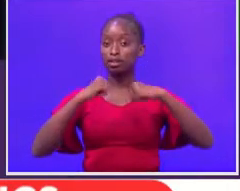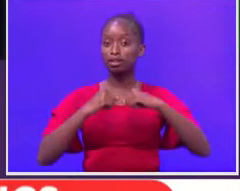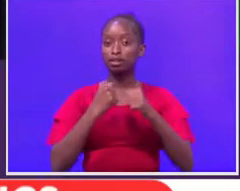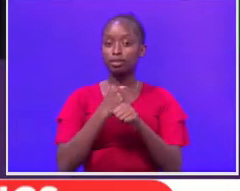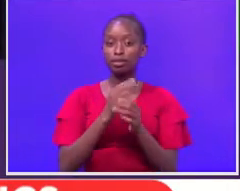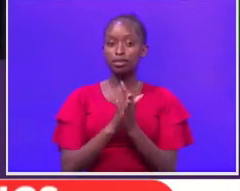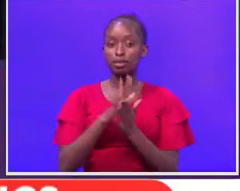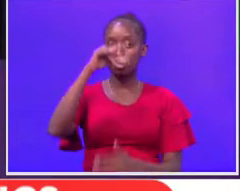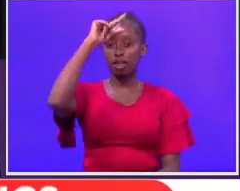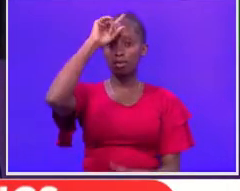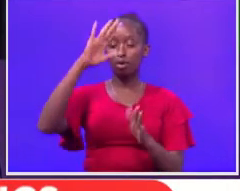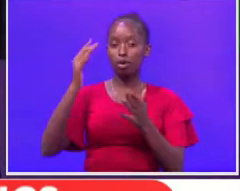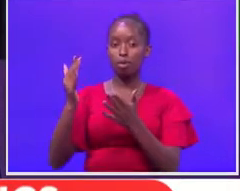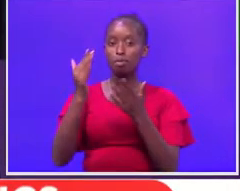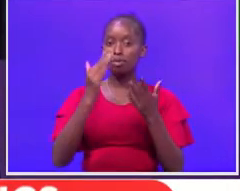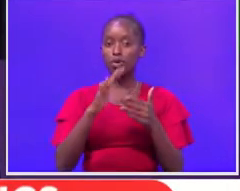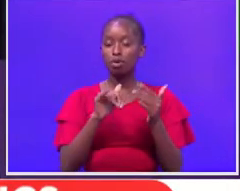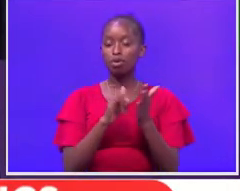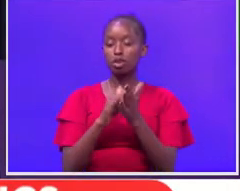to you.